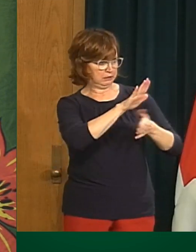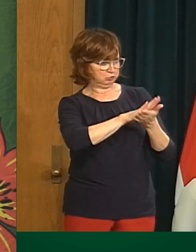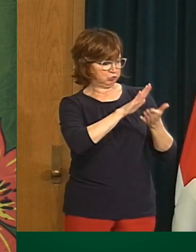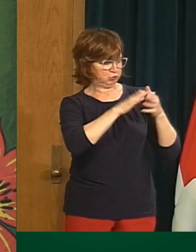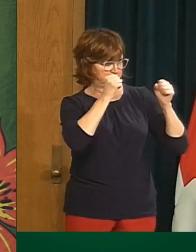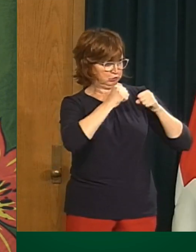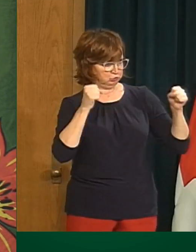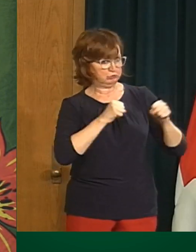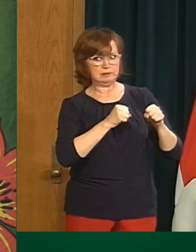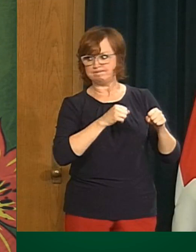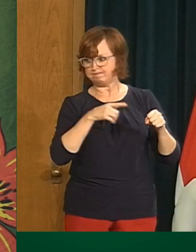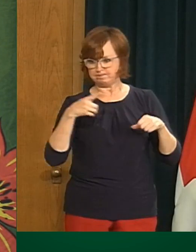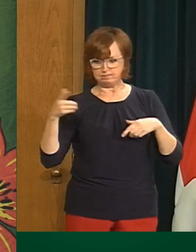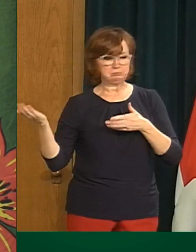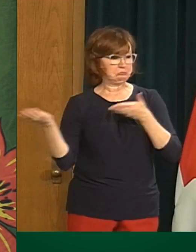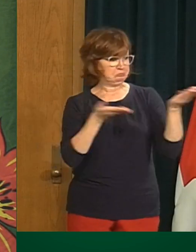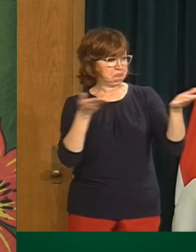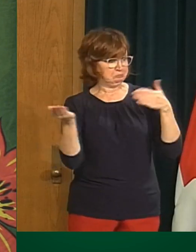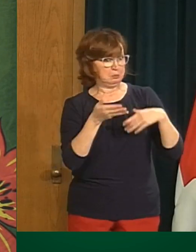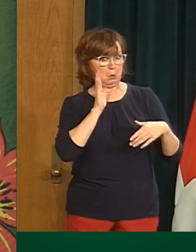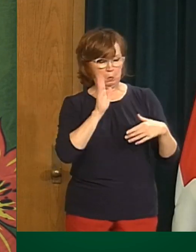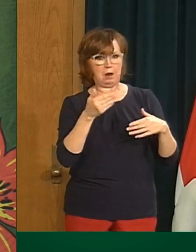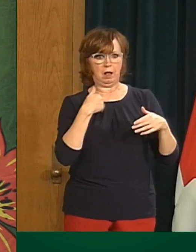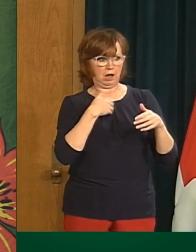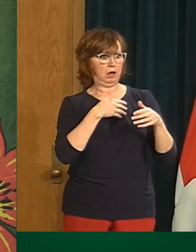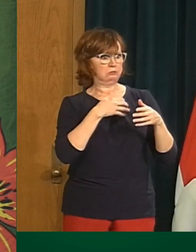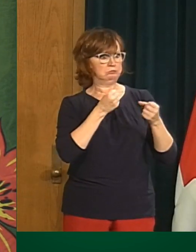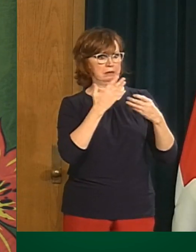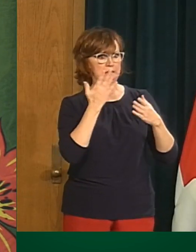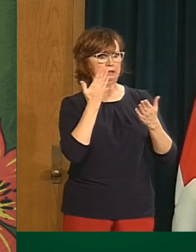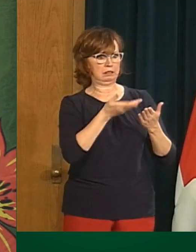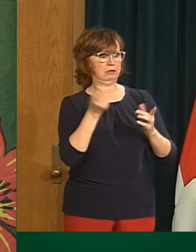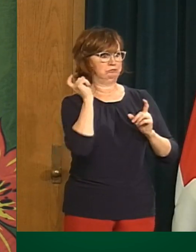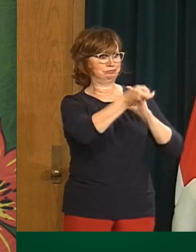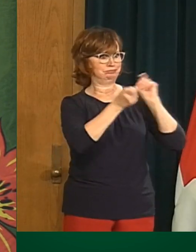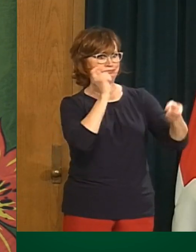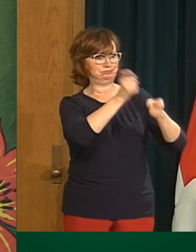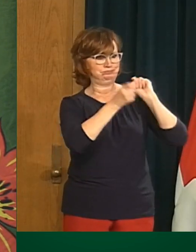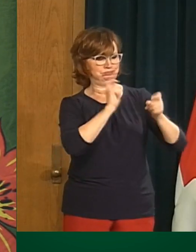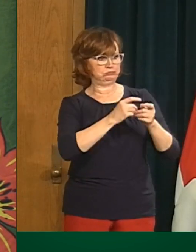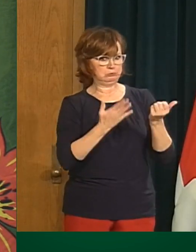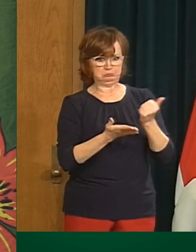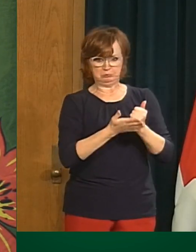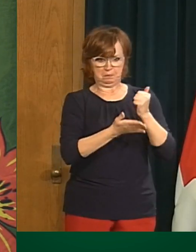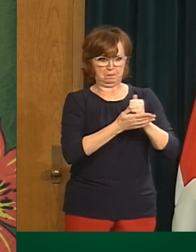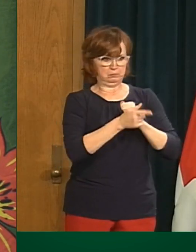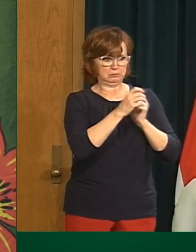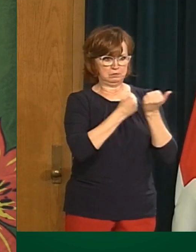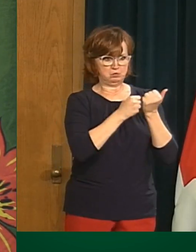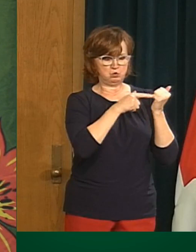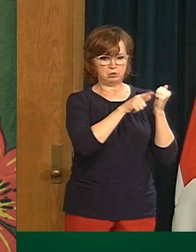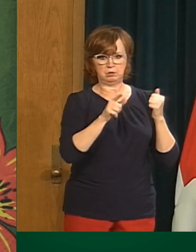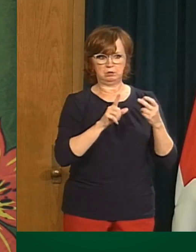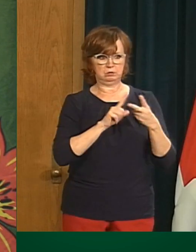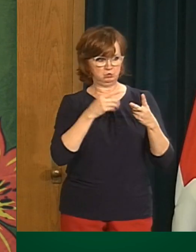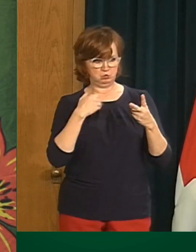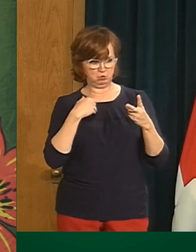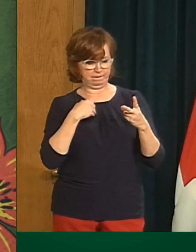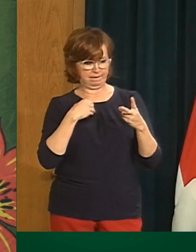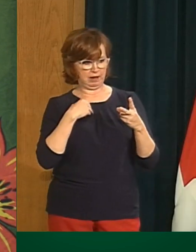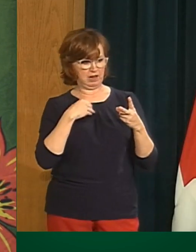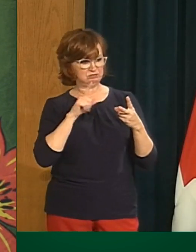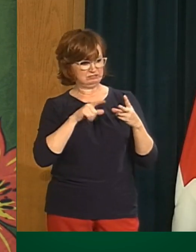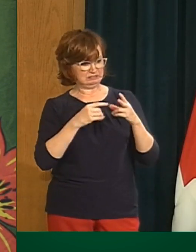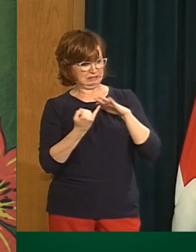house people there, and the resources that will be available to ensure that those that are self-isolating will have meals and